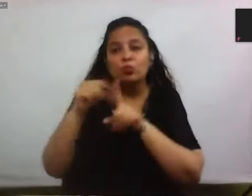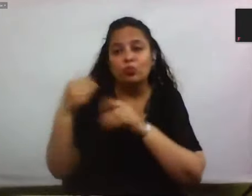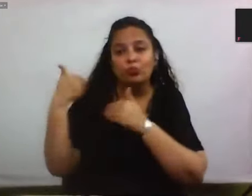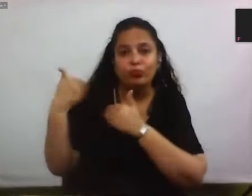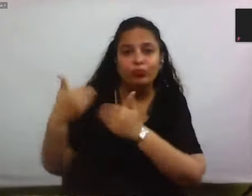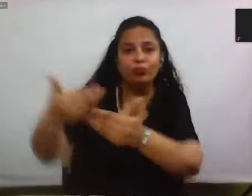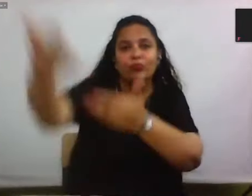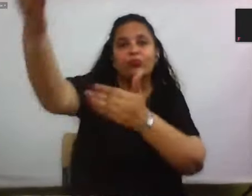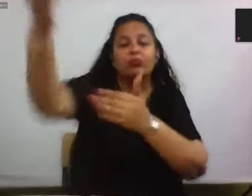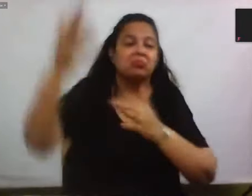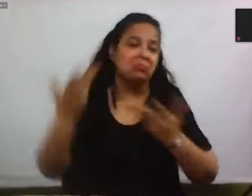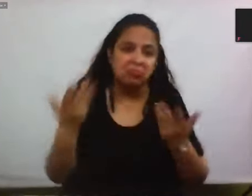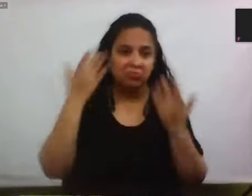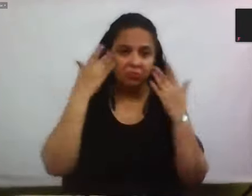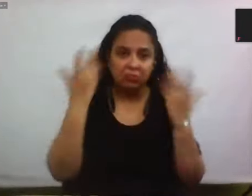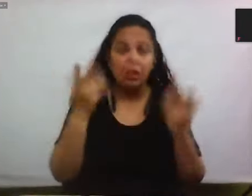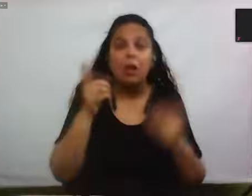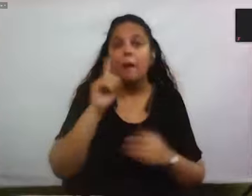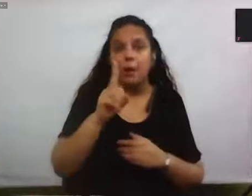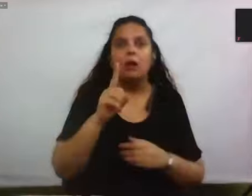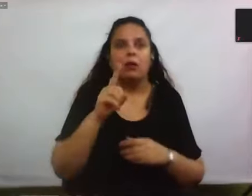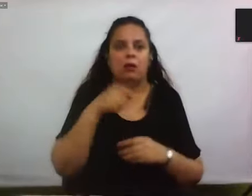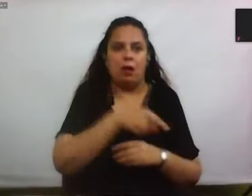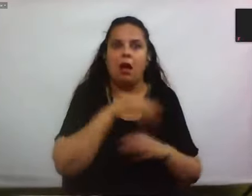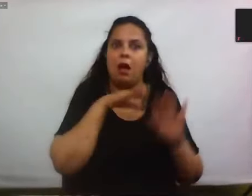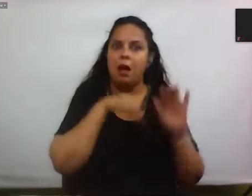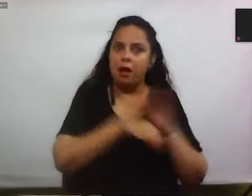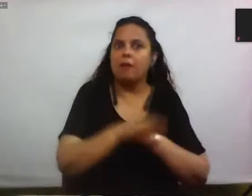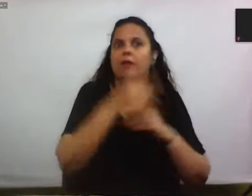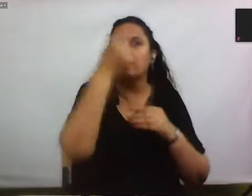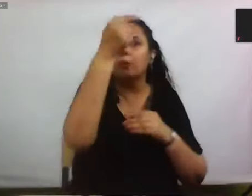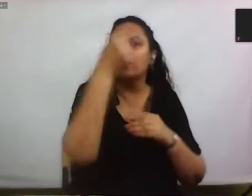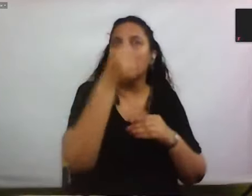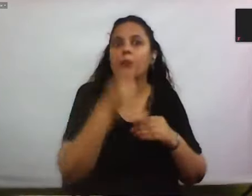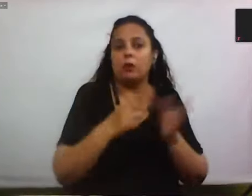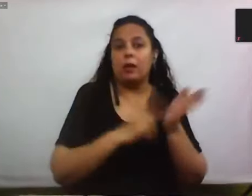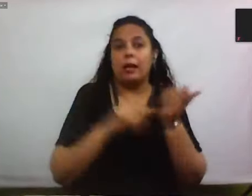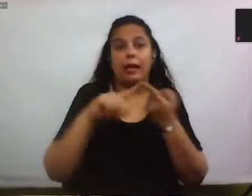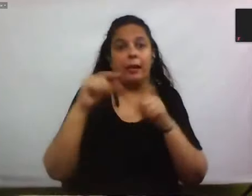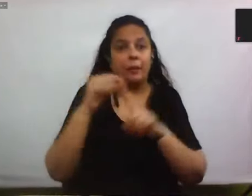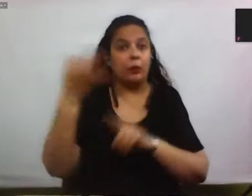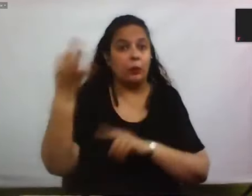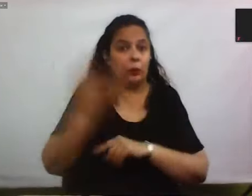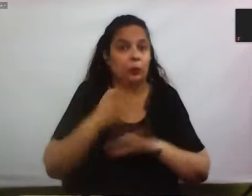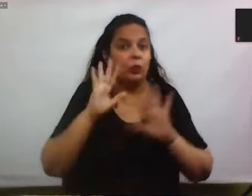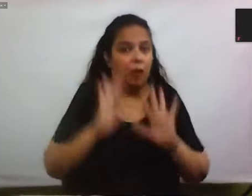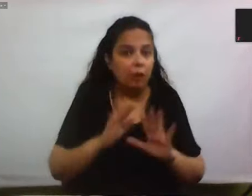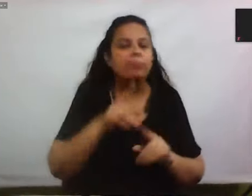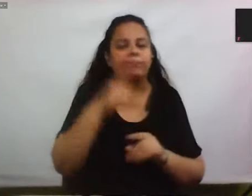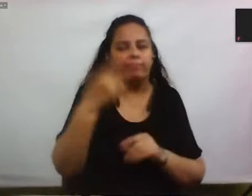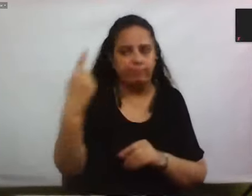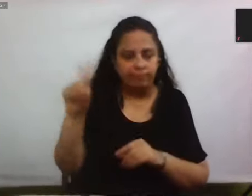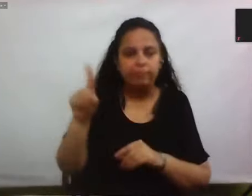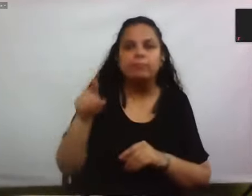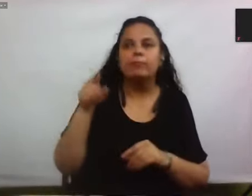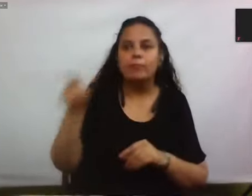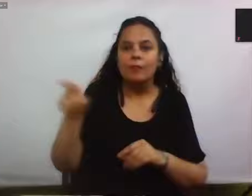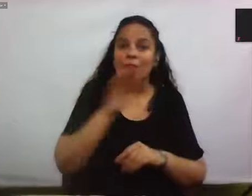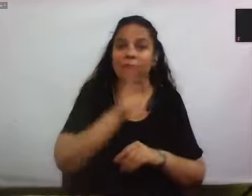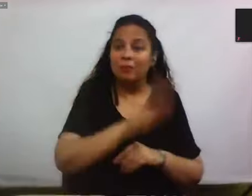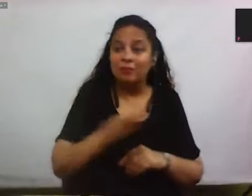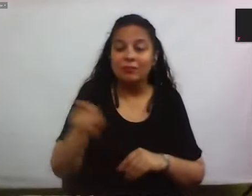activity like that. Of course, you are right, there has to be some activity which interests the child.